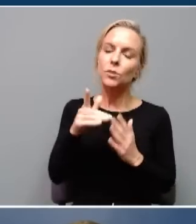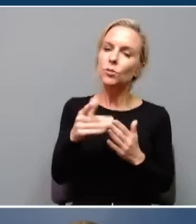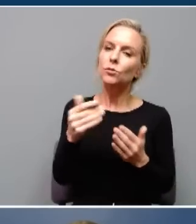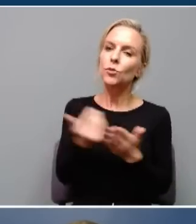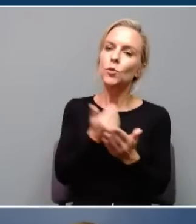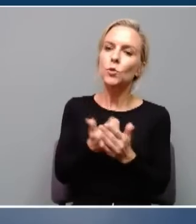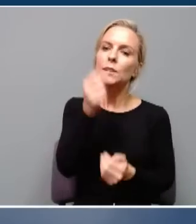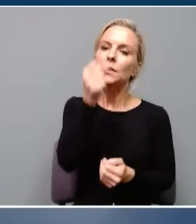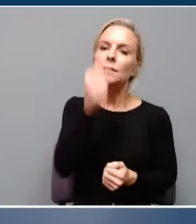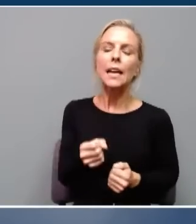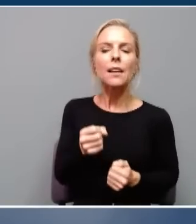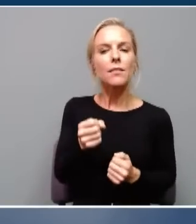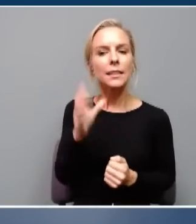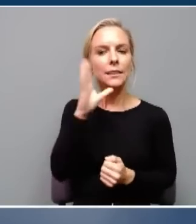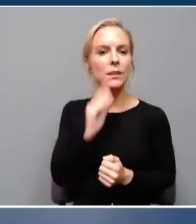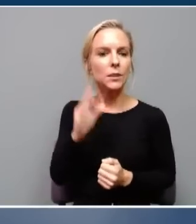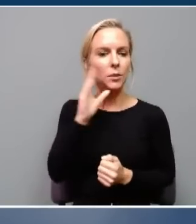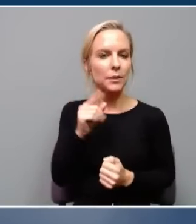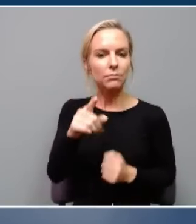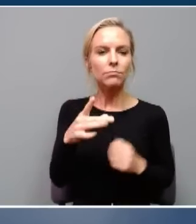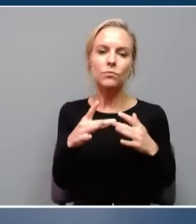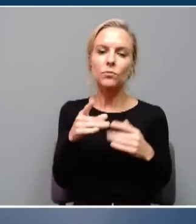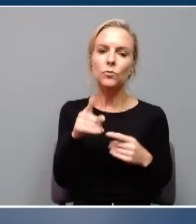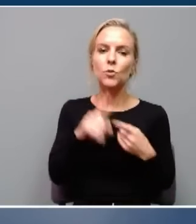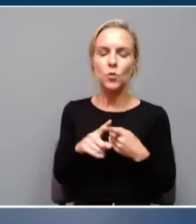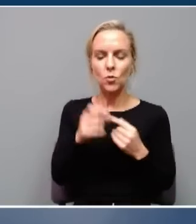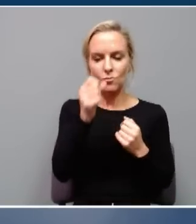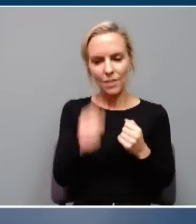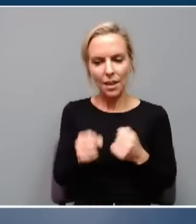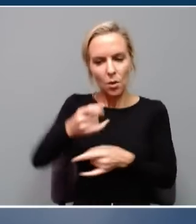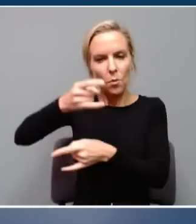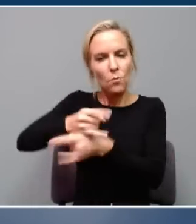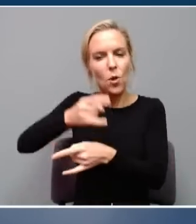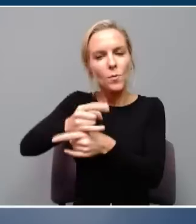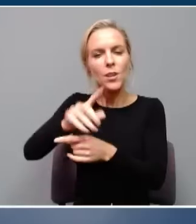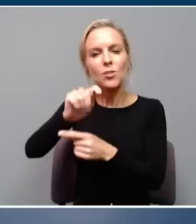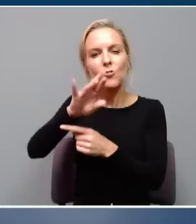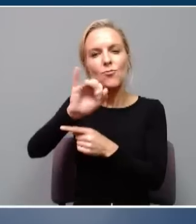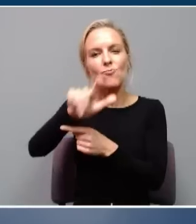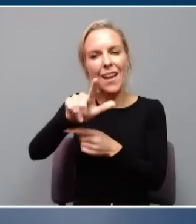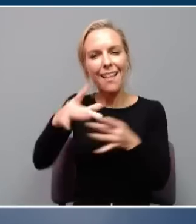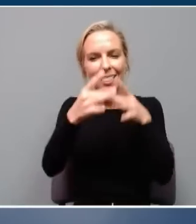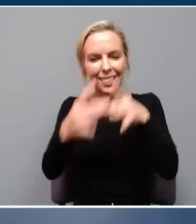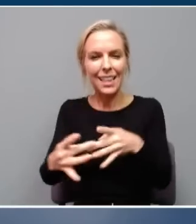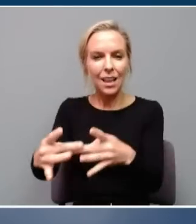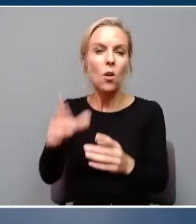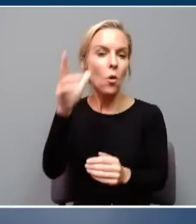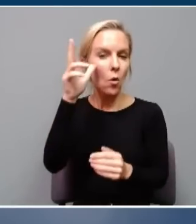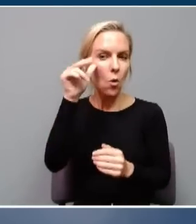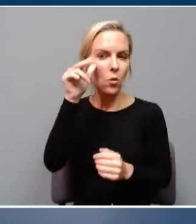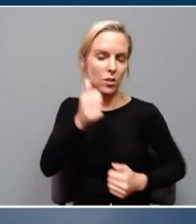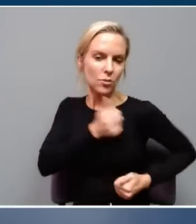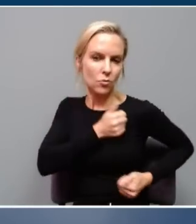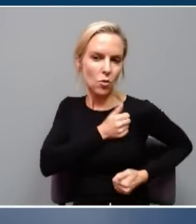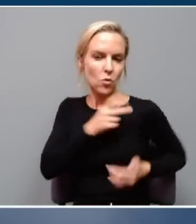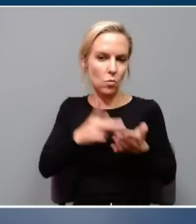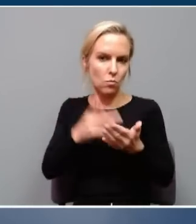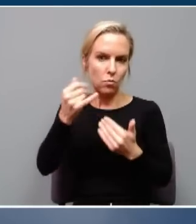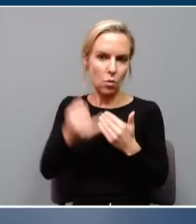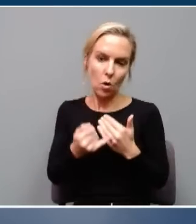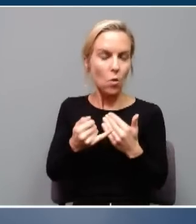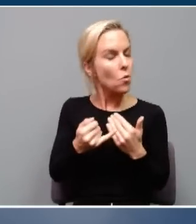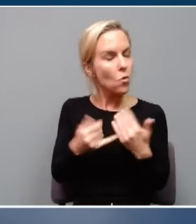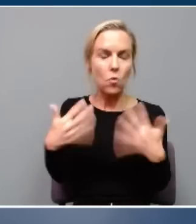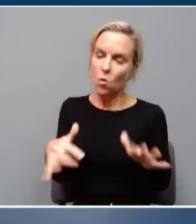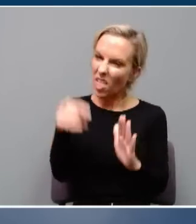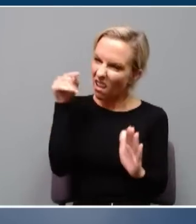southern gateway to our legendary Bourbon Trail. Horse Soldier project's plans are extensive. They're